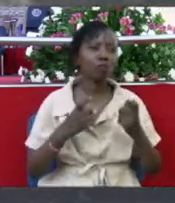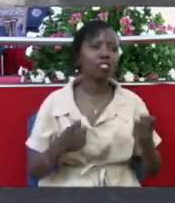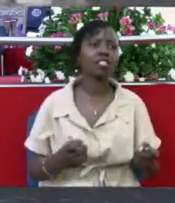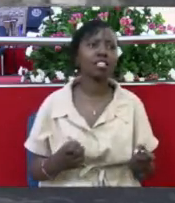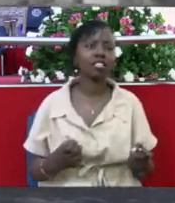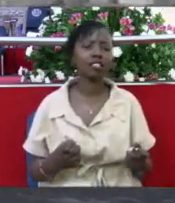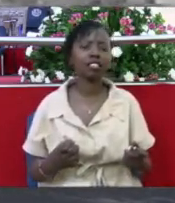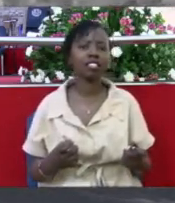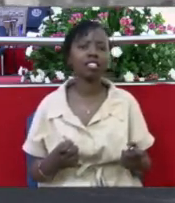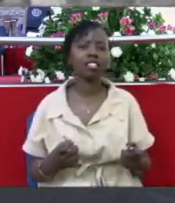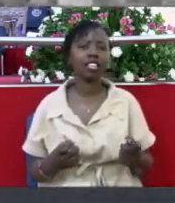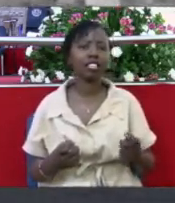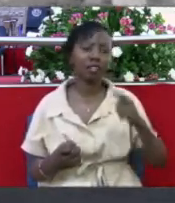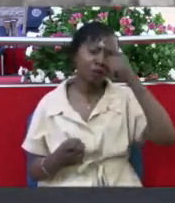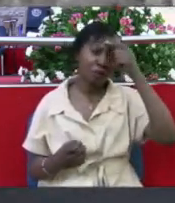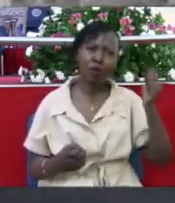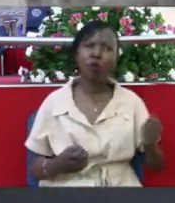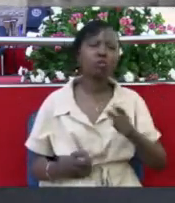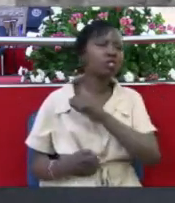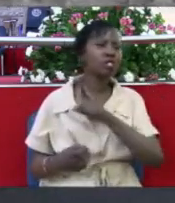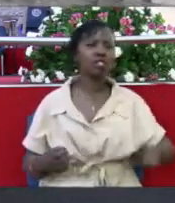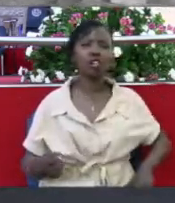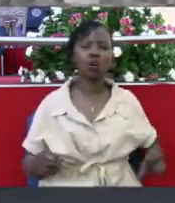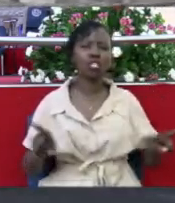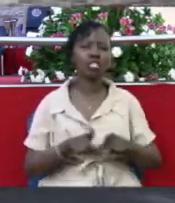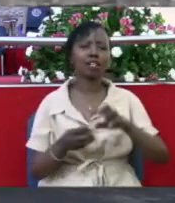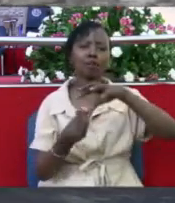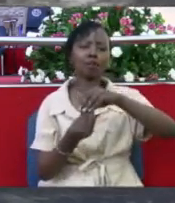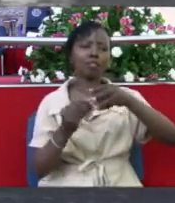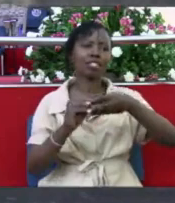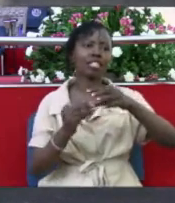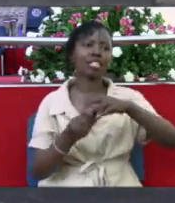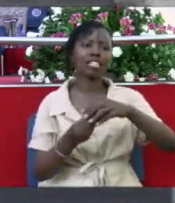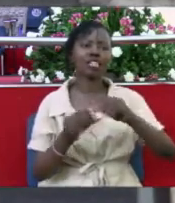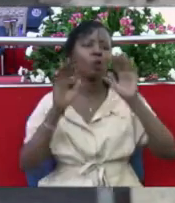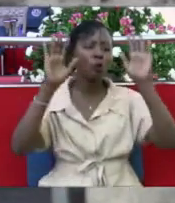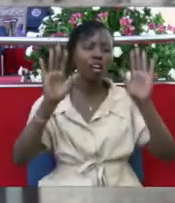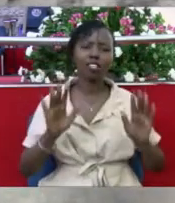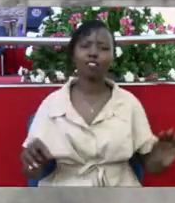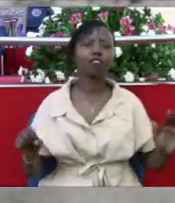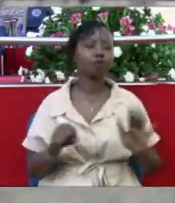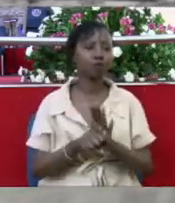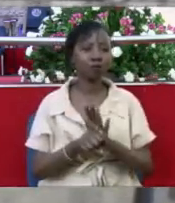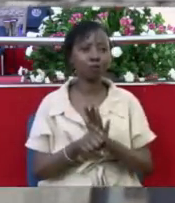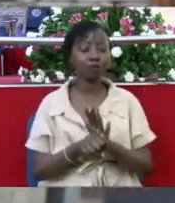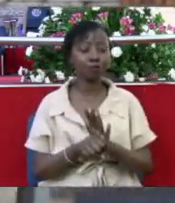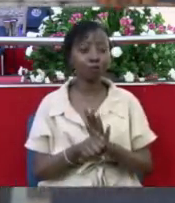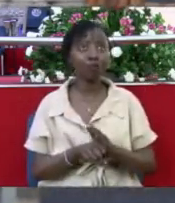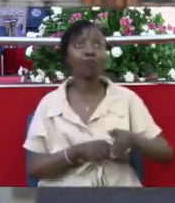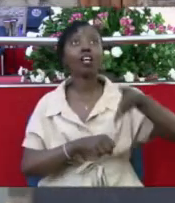creator, mighty, awesome and wonder. Naye ni mkuu, muumbaji, anayependeza. He